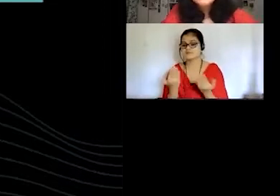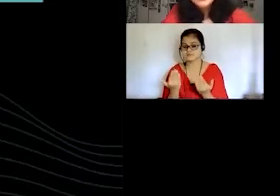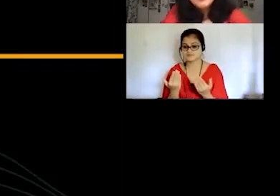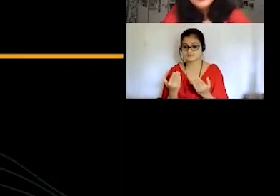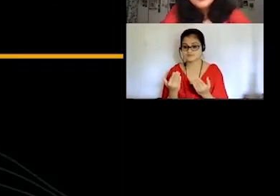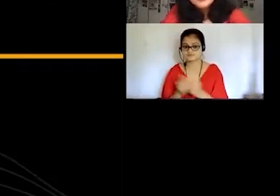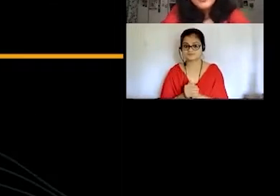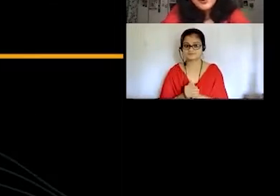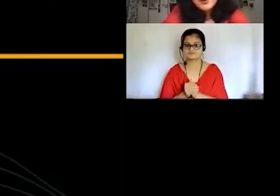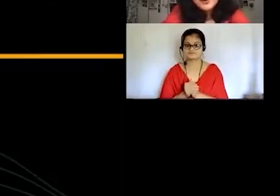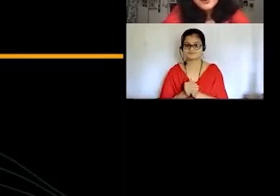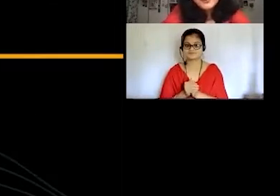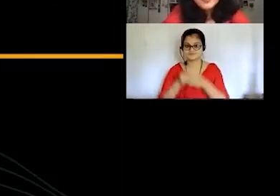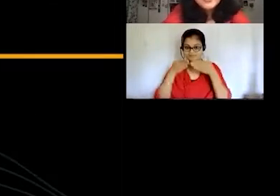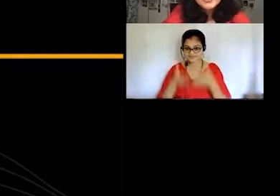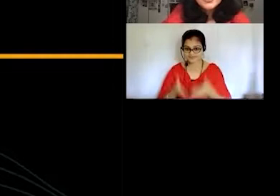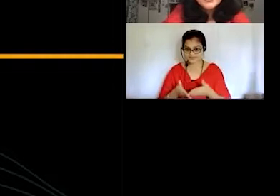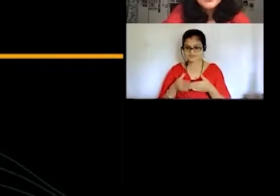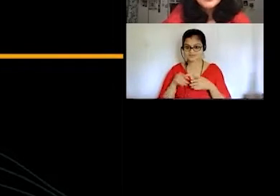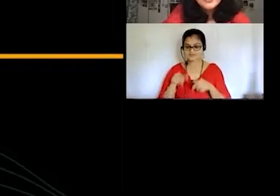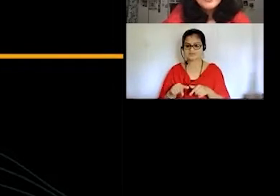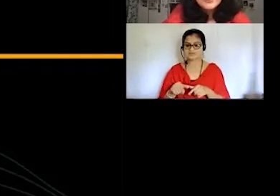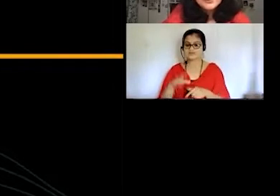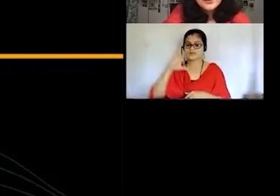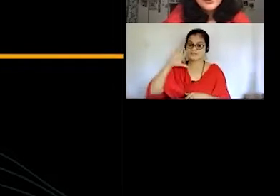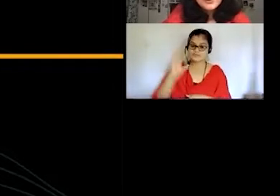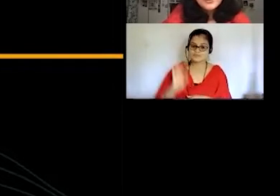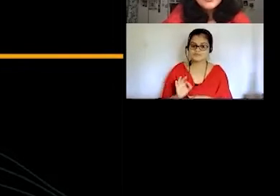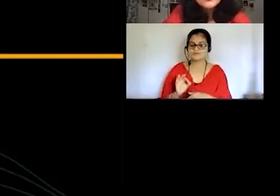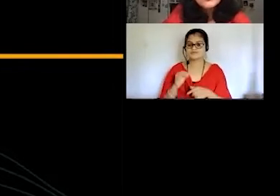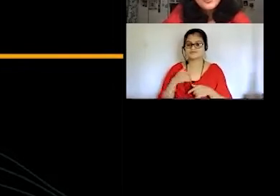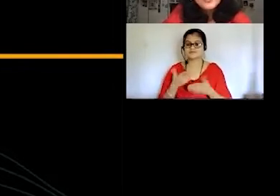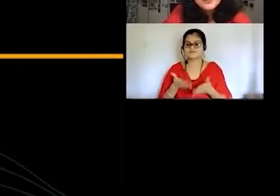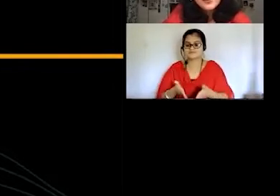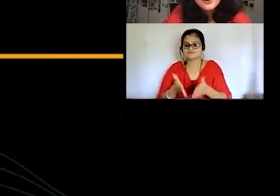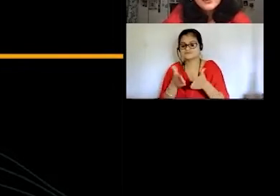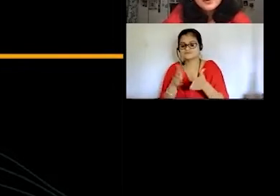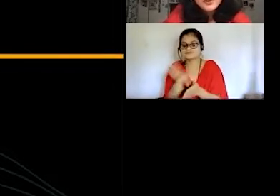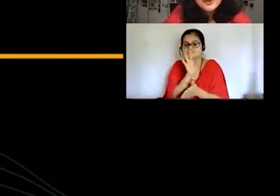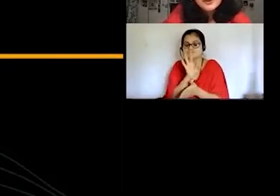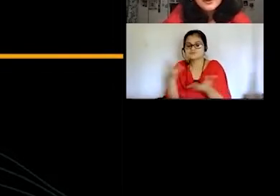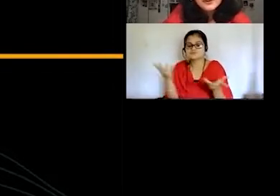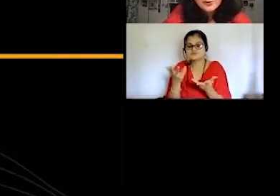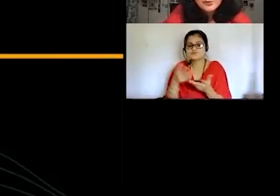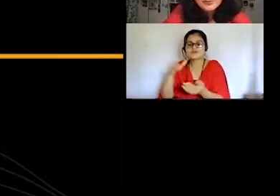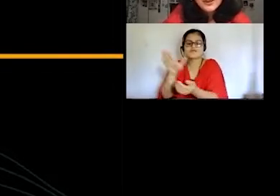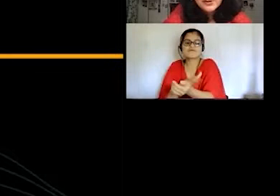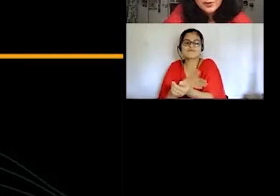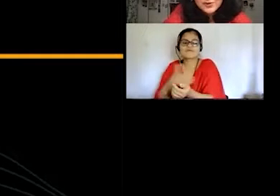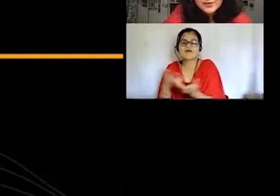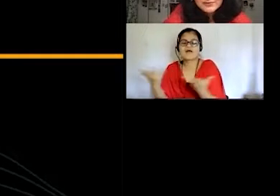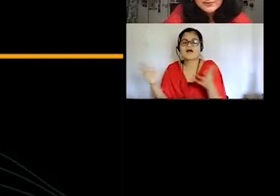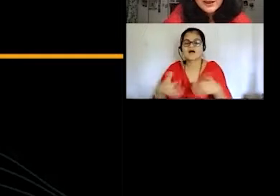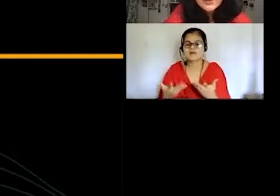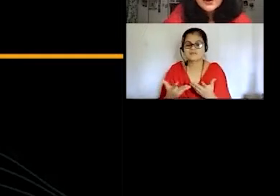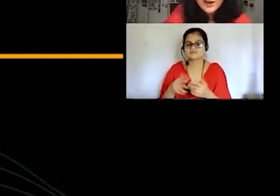The compass that I've used for the session navigation is to traverse the world of music through its